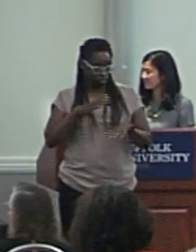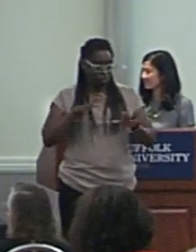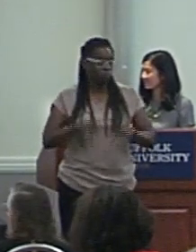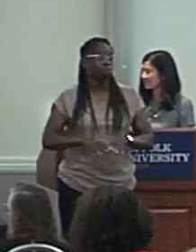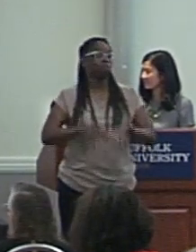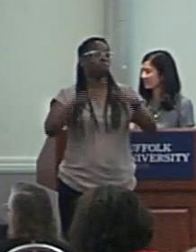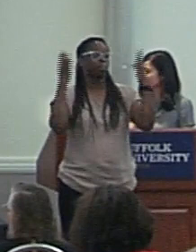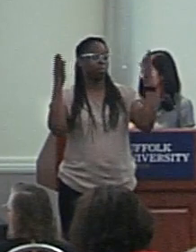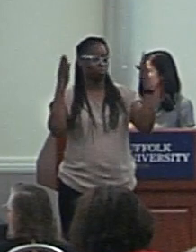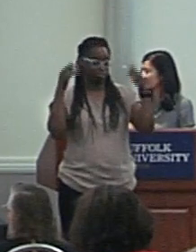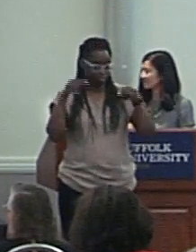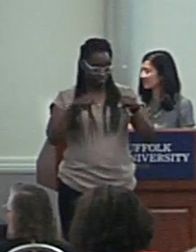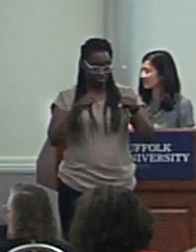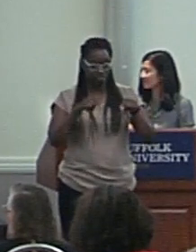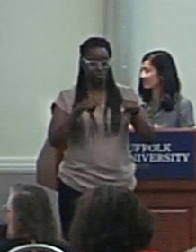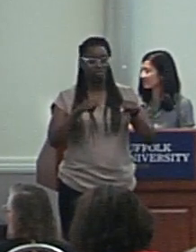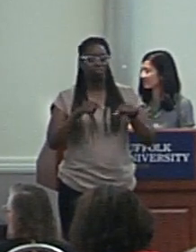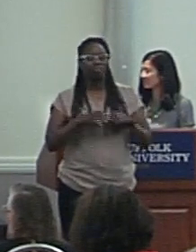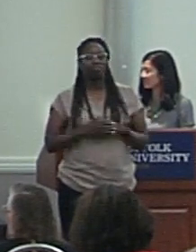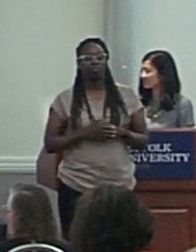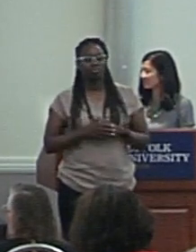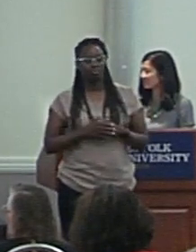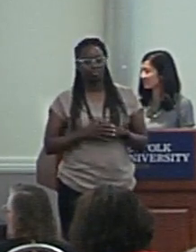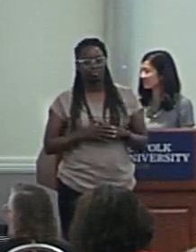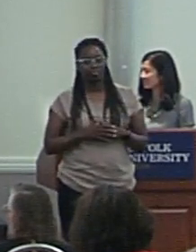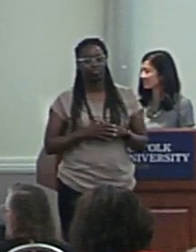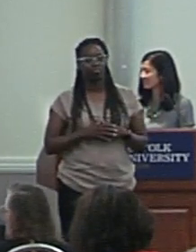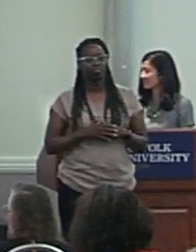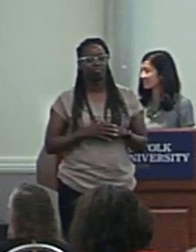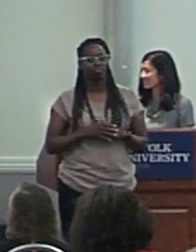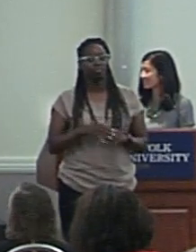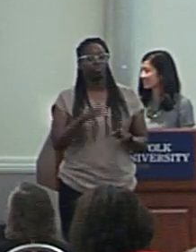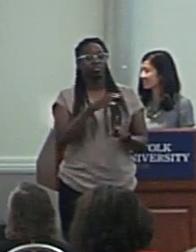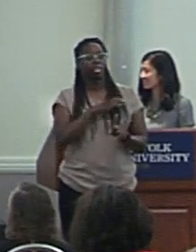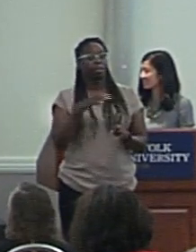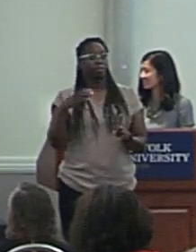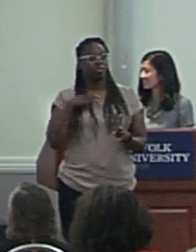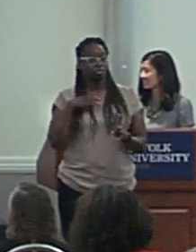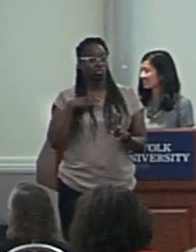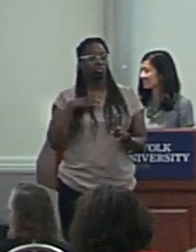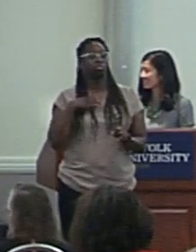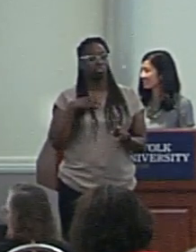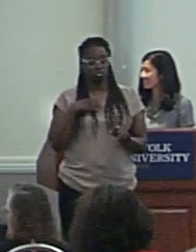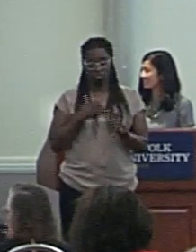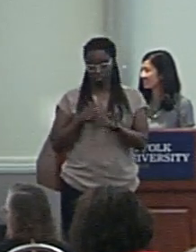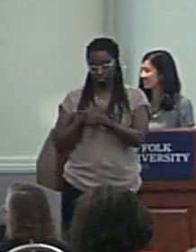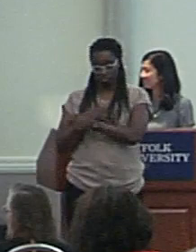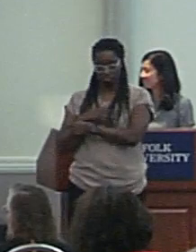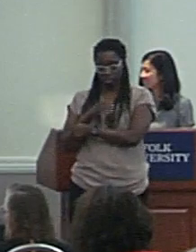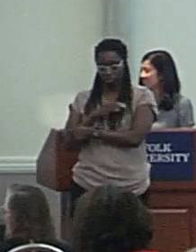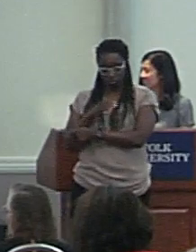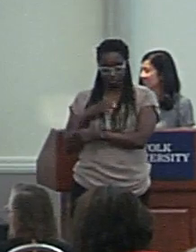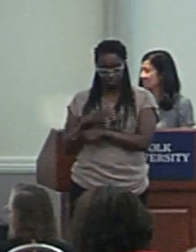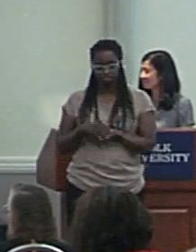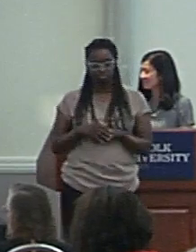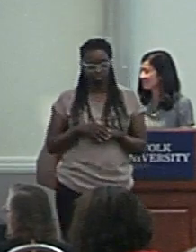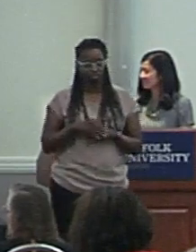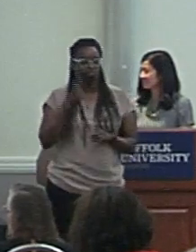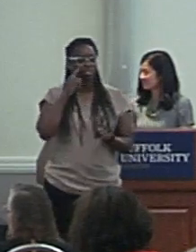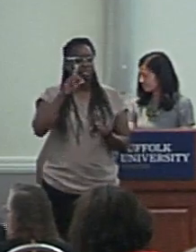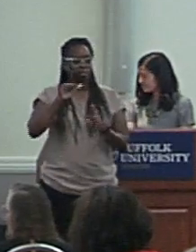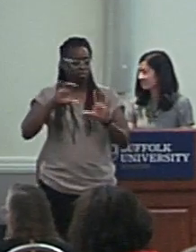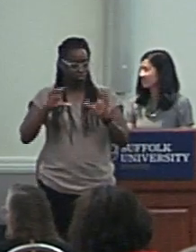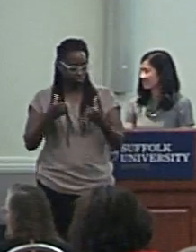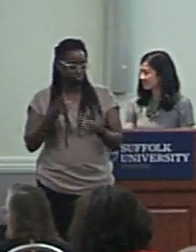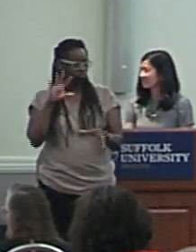the Commissioner Mccosh and the Commission on Disability were